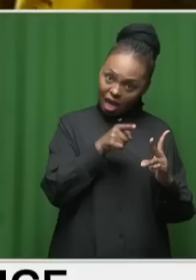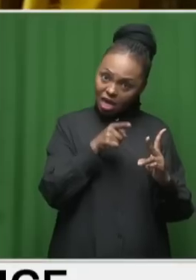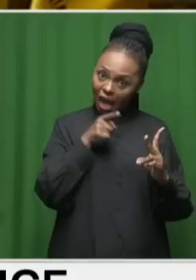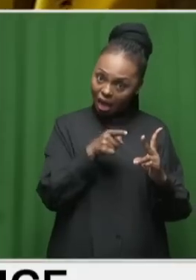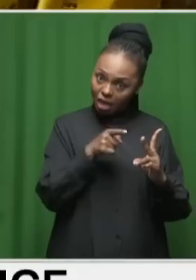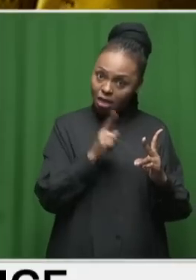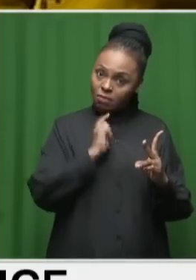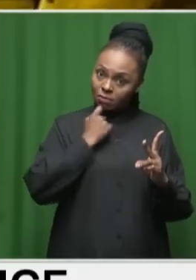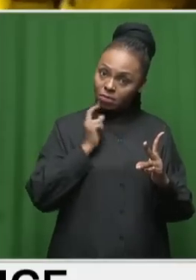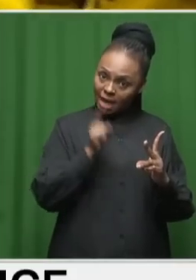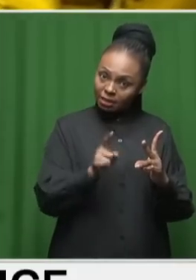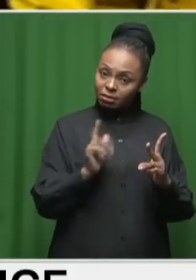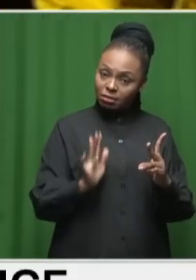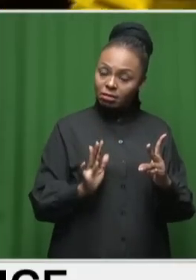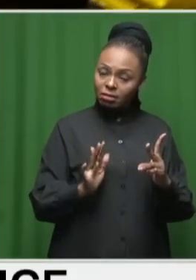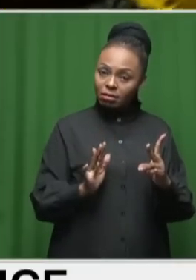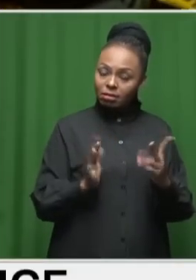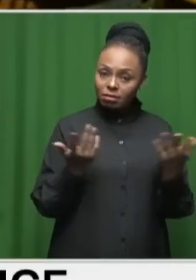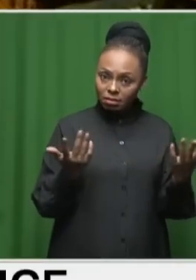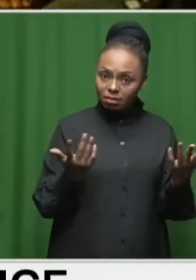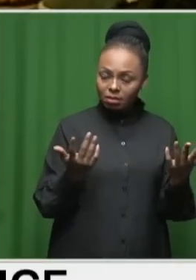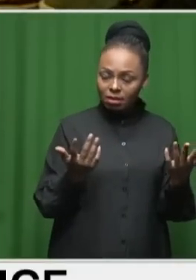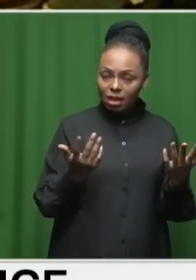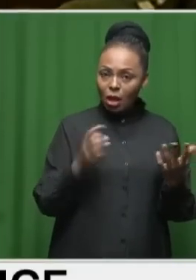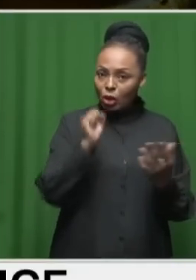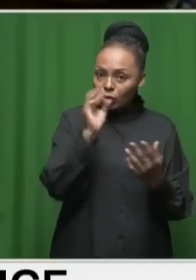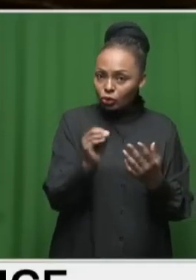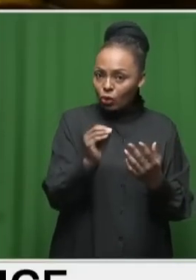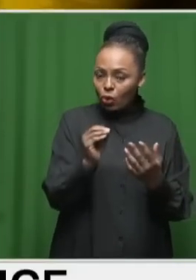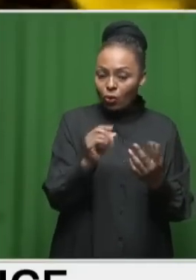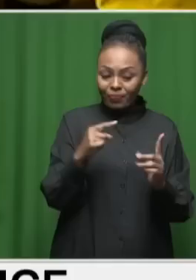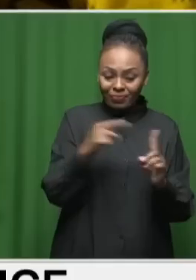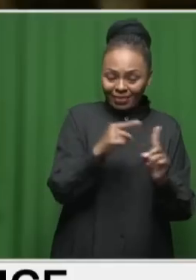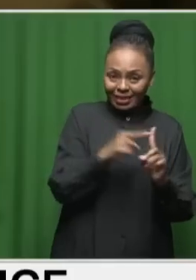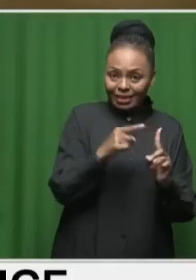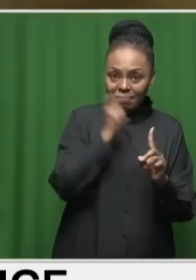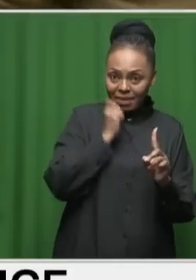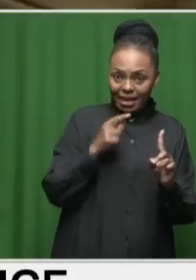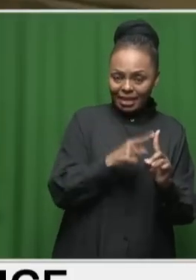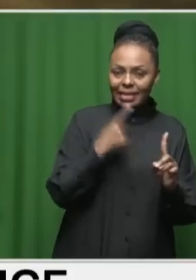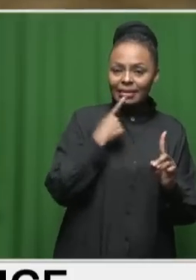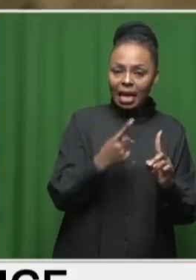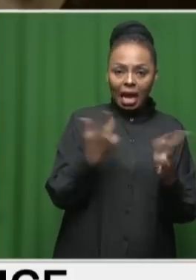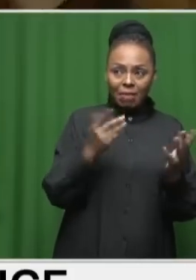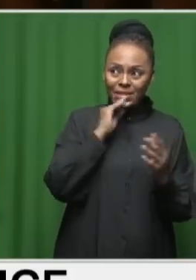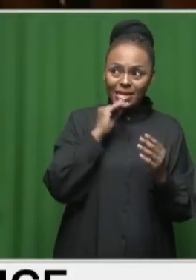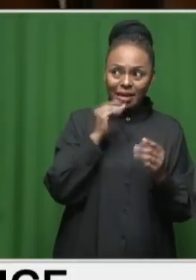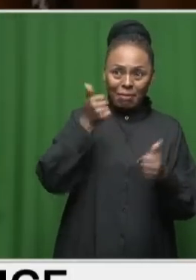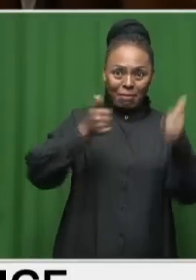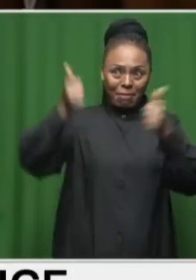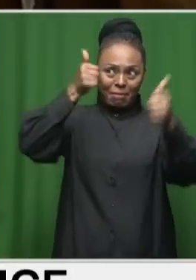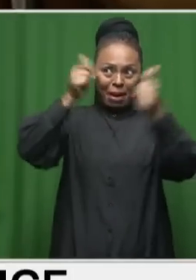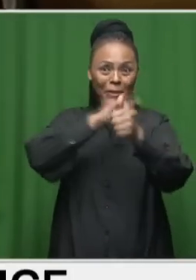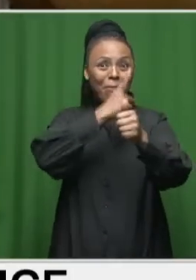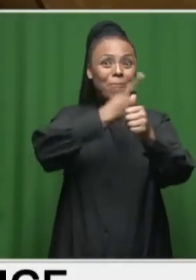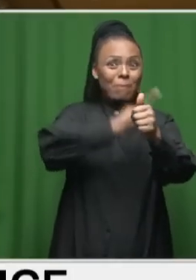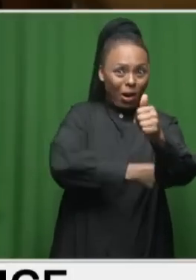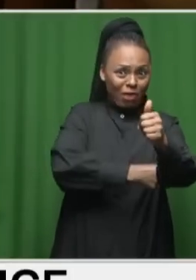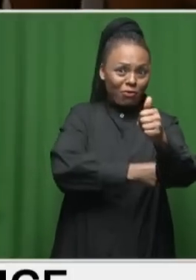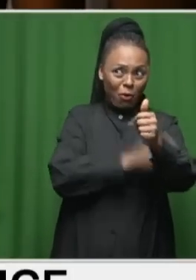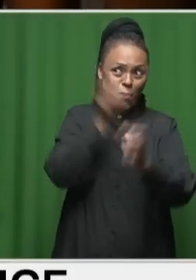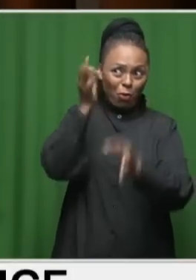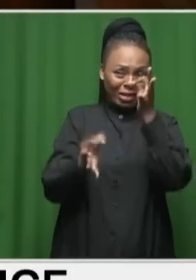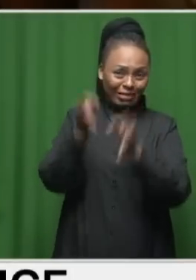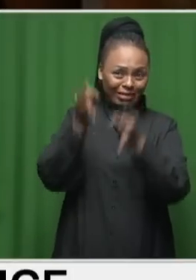indirectly. And obviously, as Gayton says, there must be some very powerful people